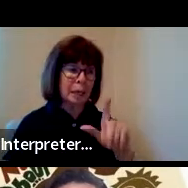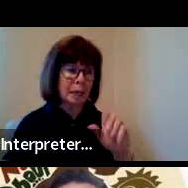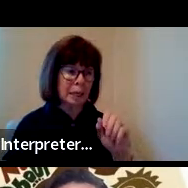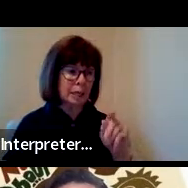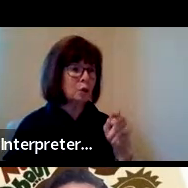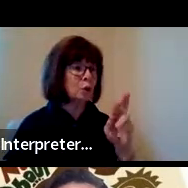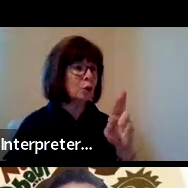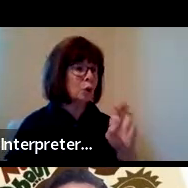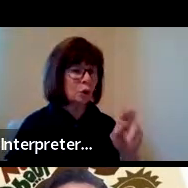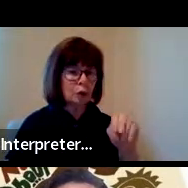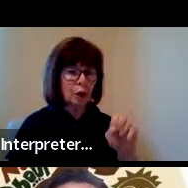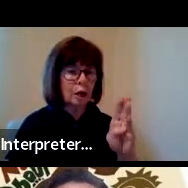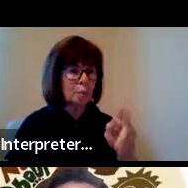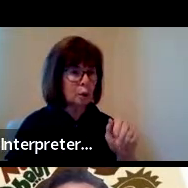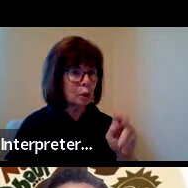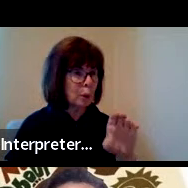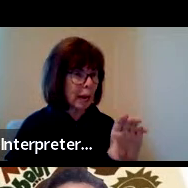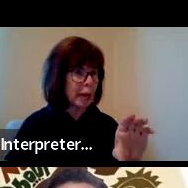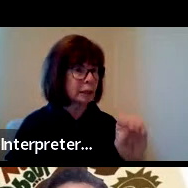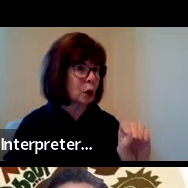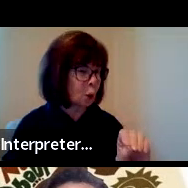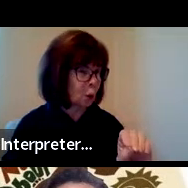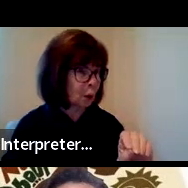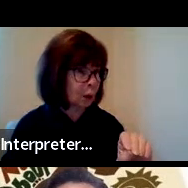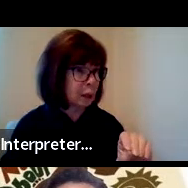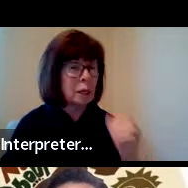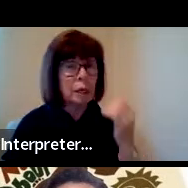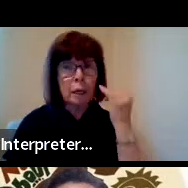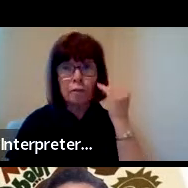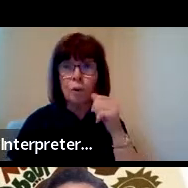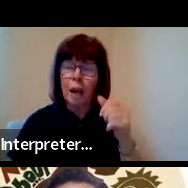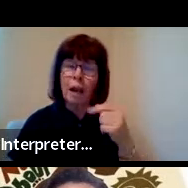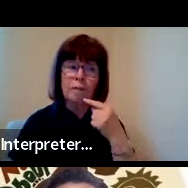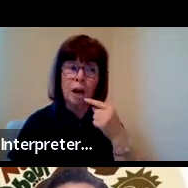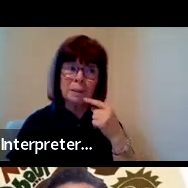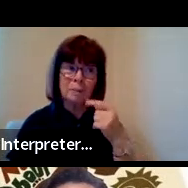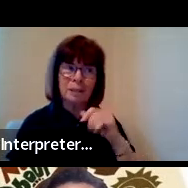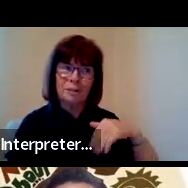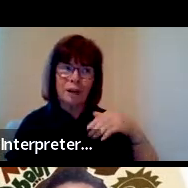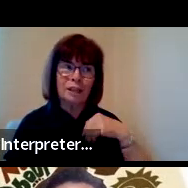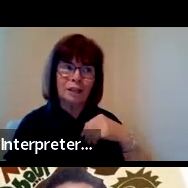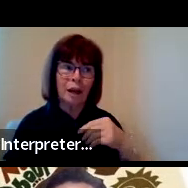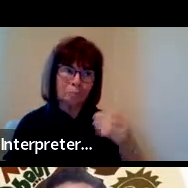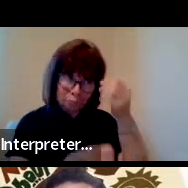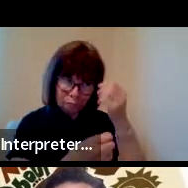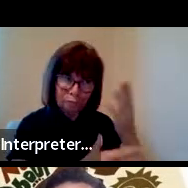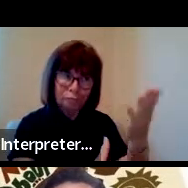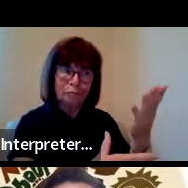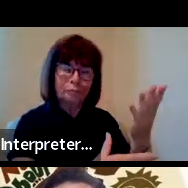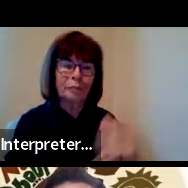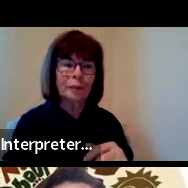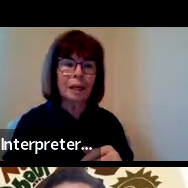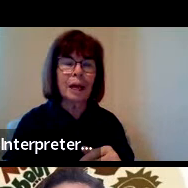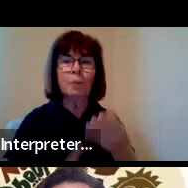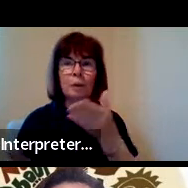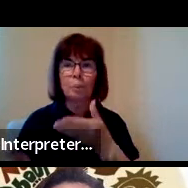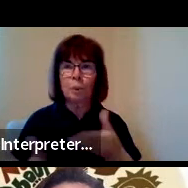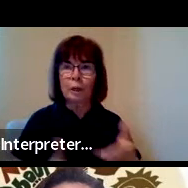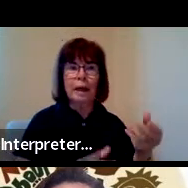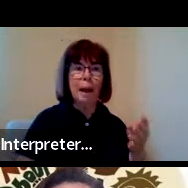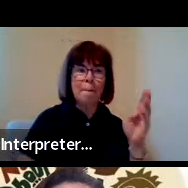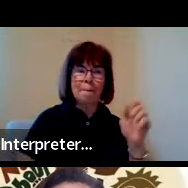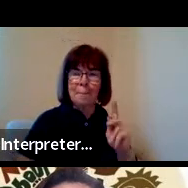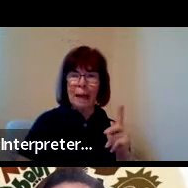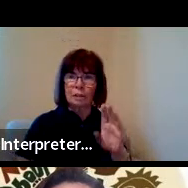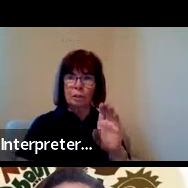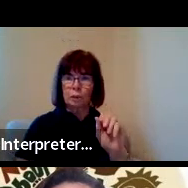have other comments that you did not get an opportunity to give. And again, we will bring this back to the CAG. But please know,